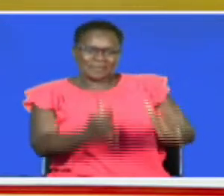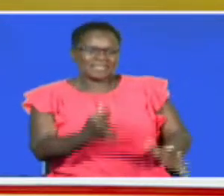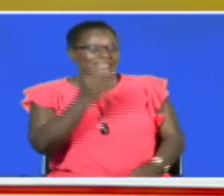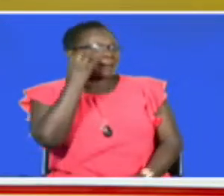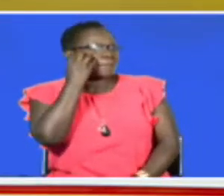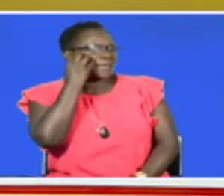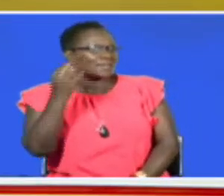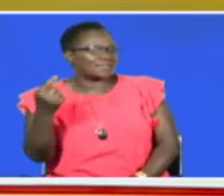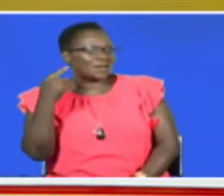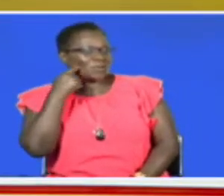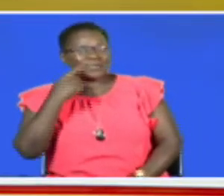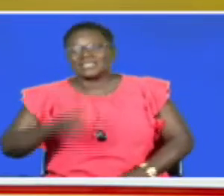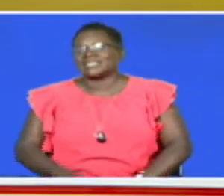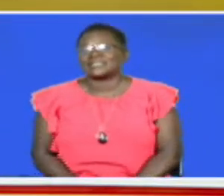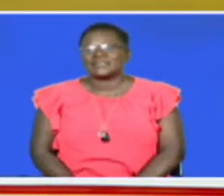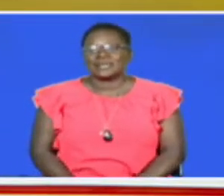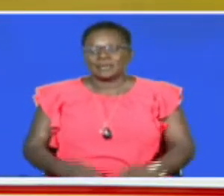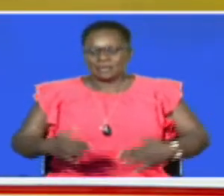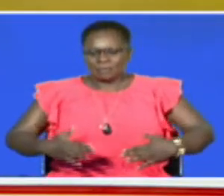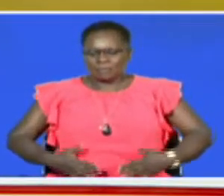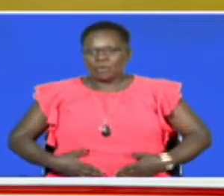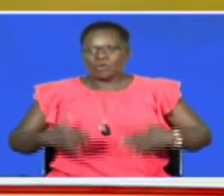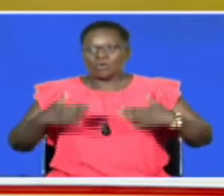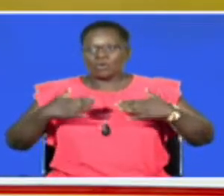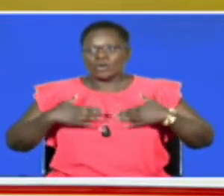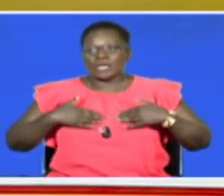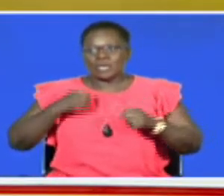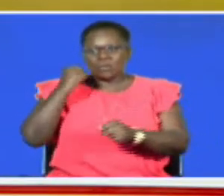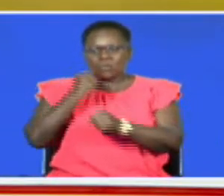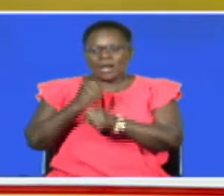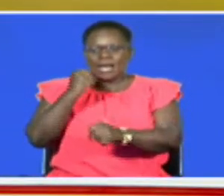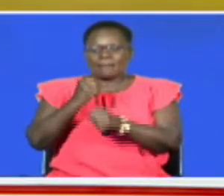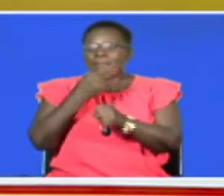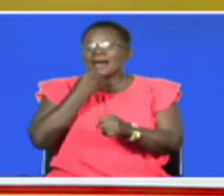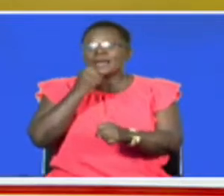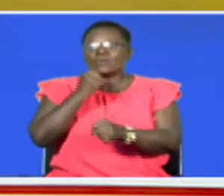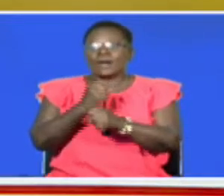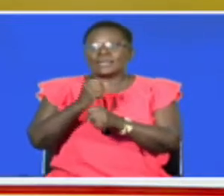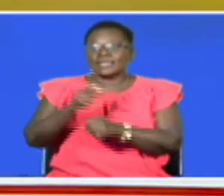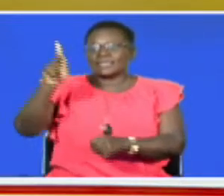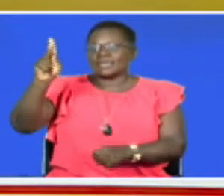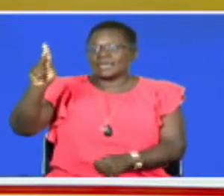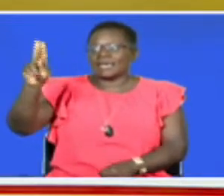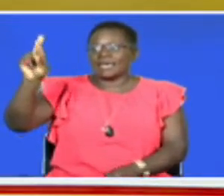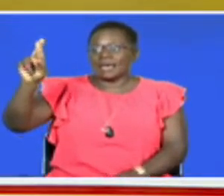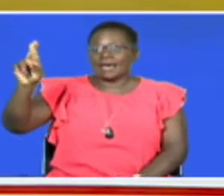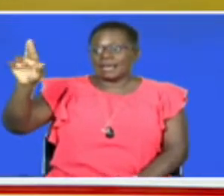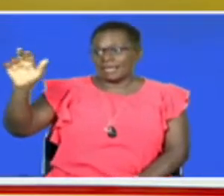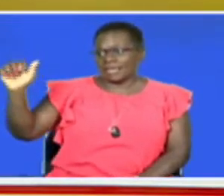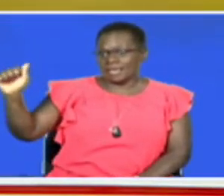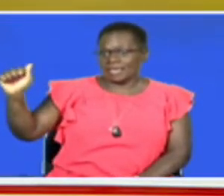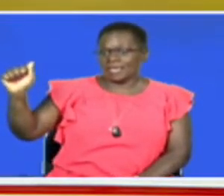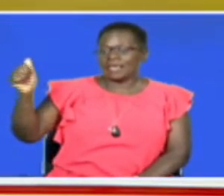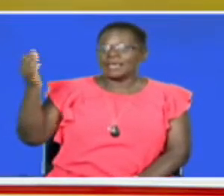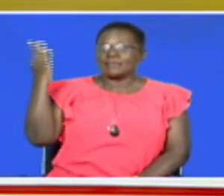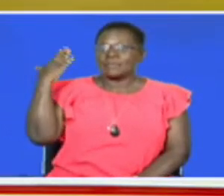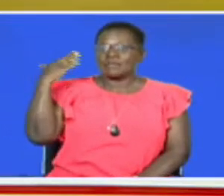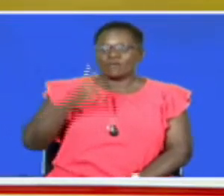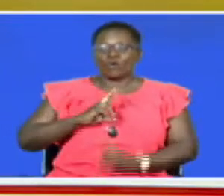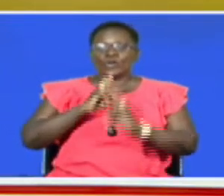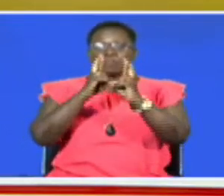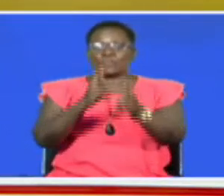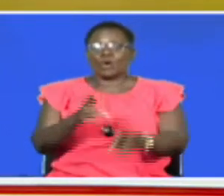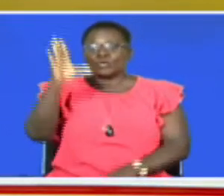cha OET. Mwili wa mfanyakazi wa hazina ya kitaifa Evas Chirchir, ambaye alikuwa